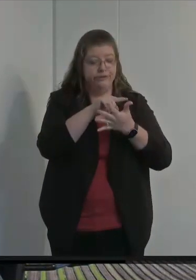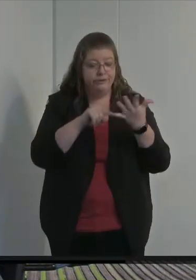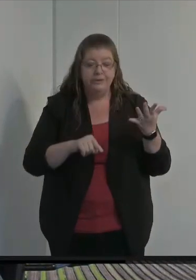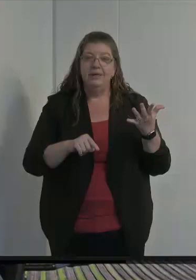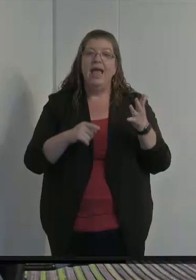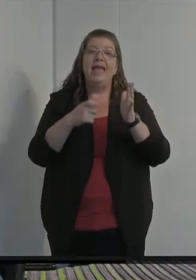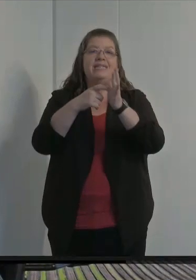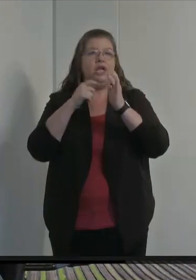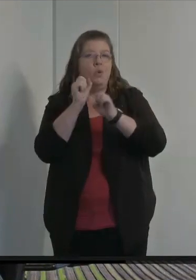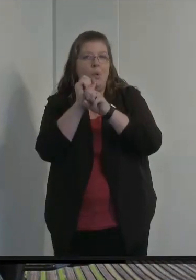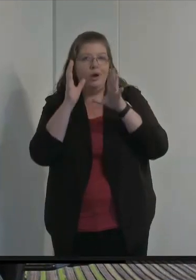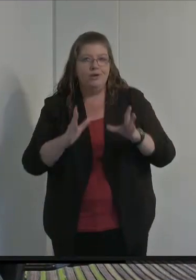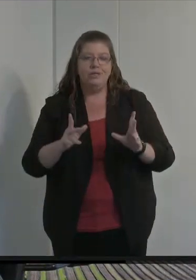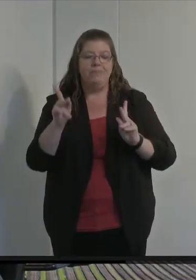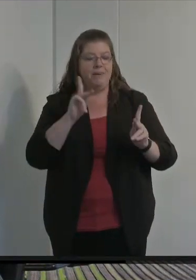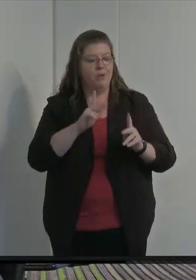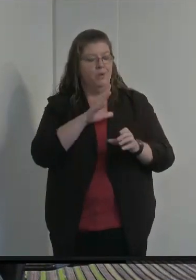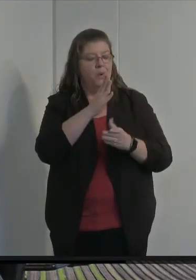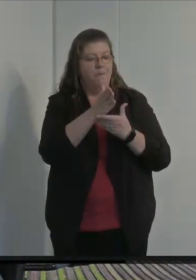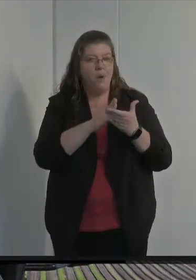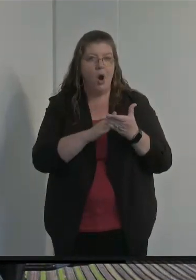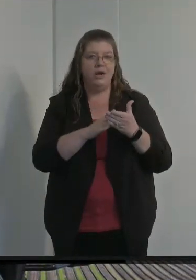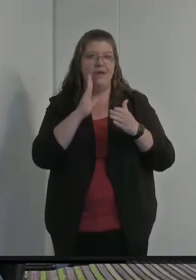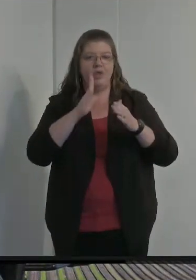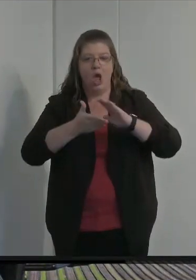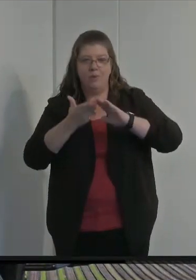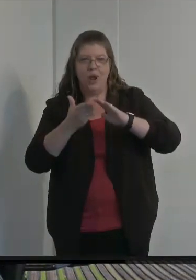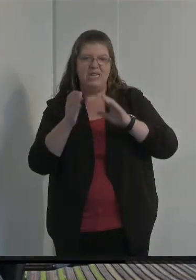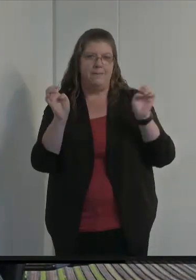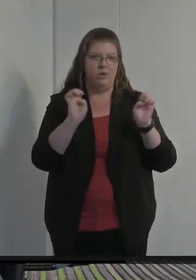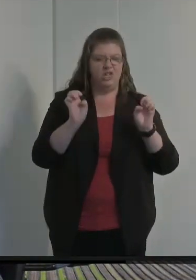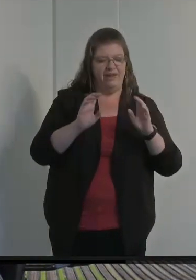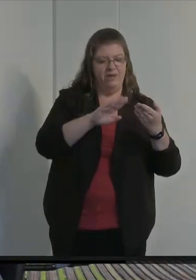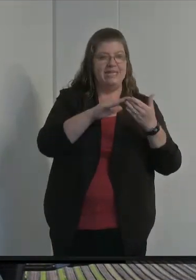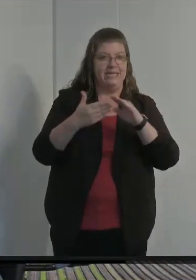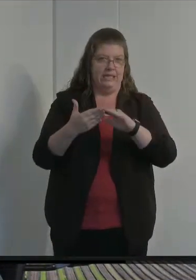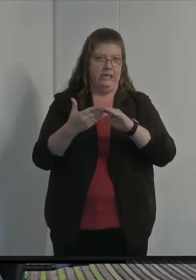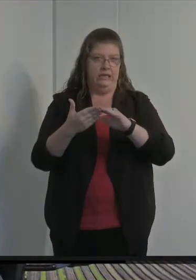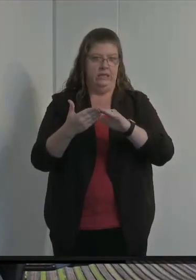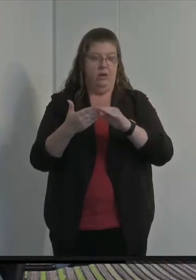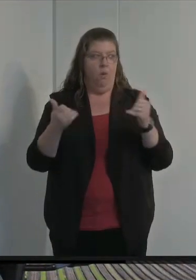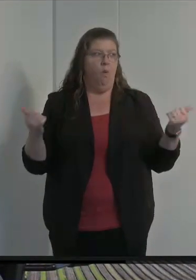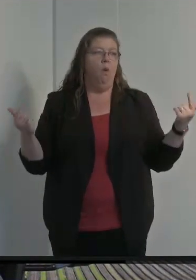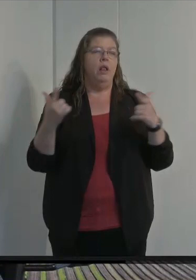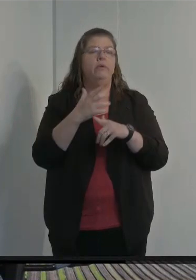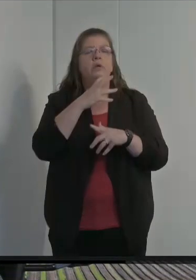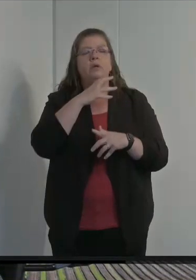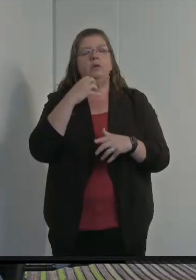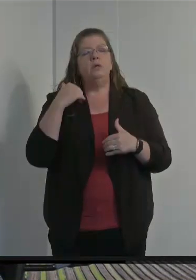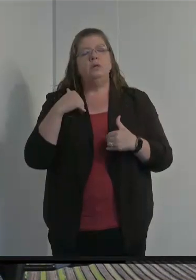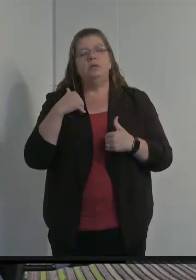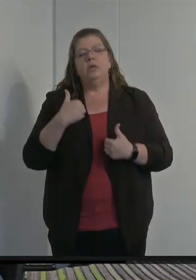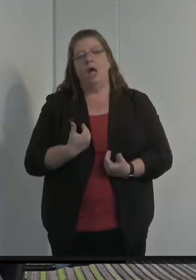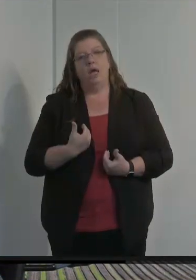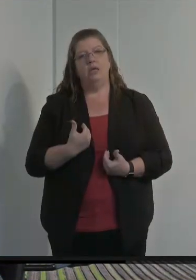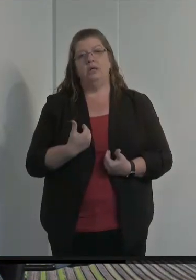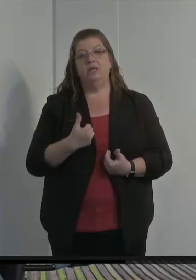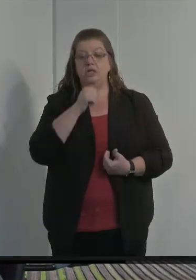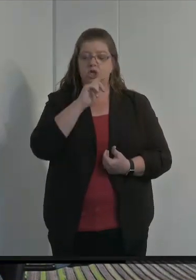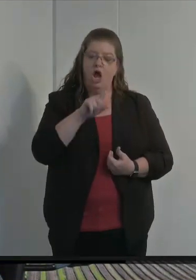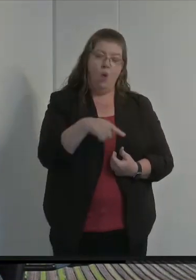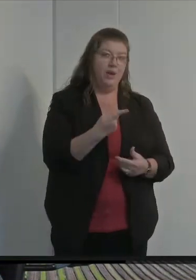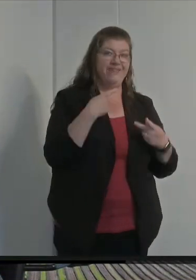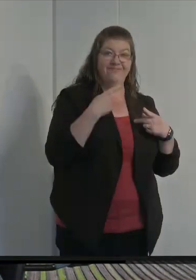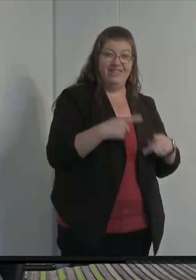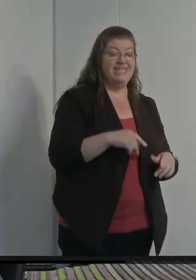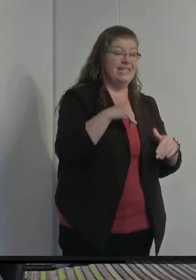are a part of the city and county emergency operations. And everyone is tired. Not just physically